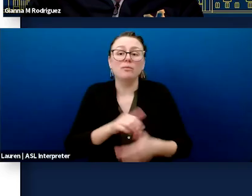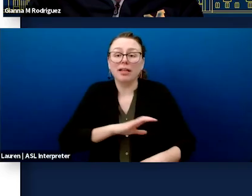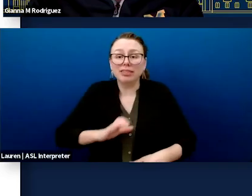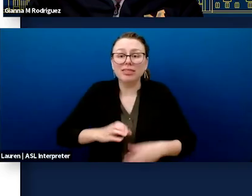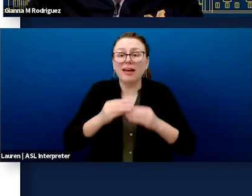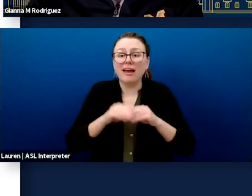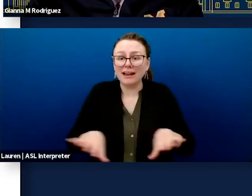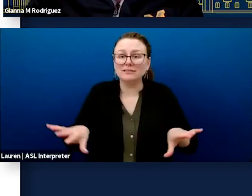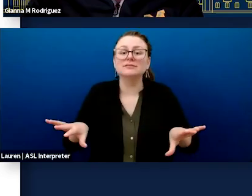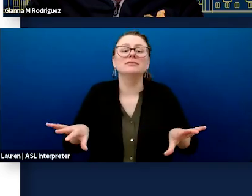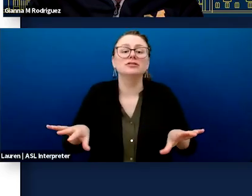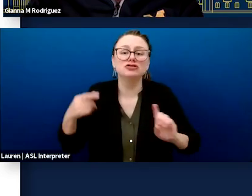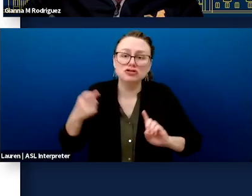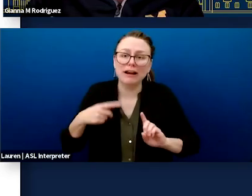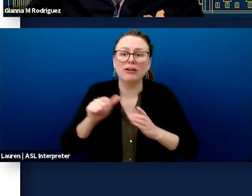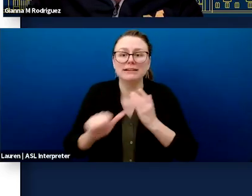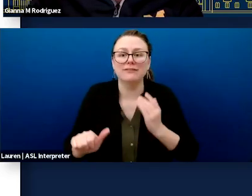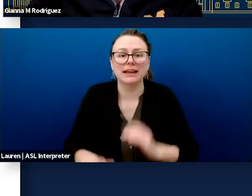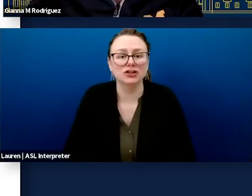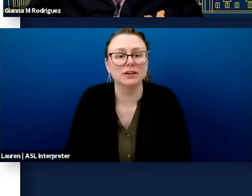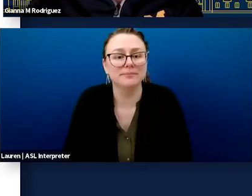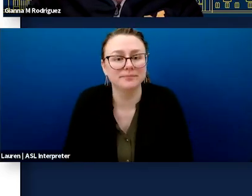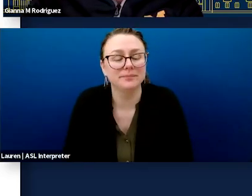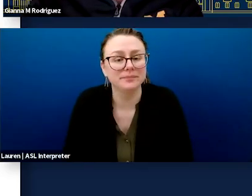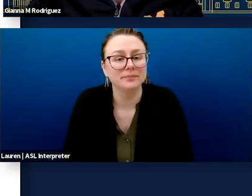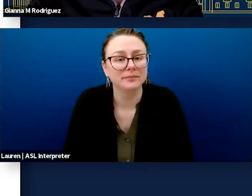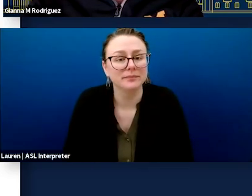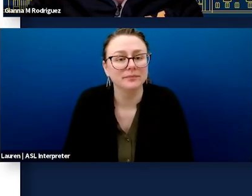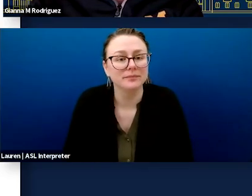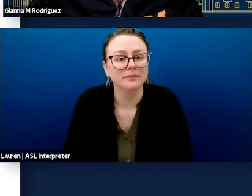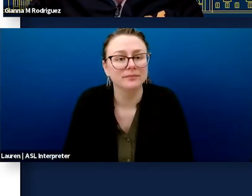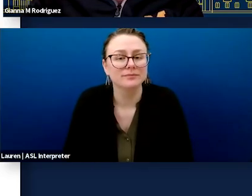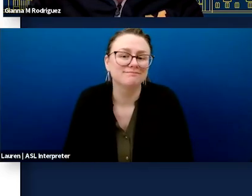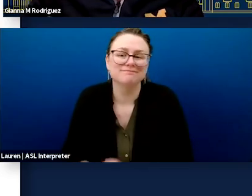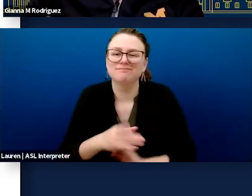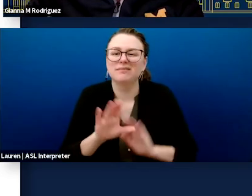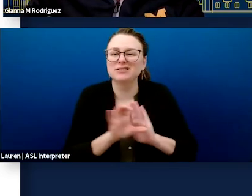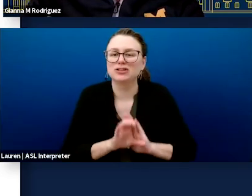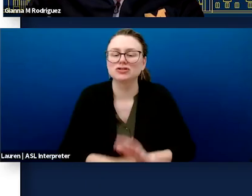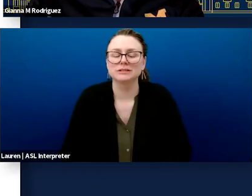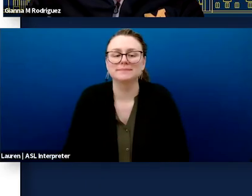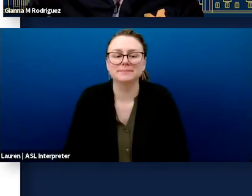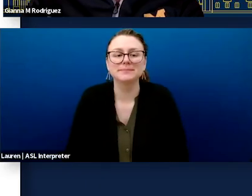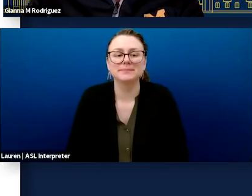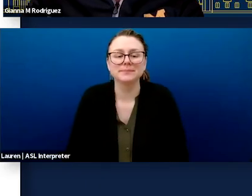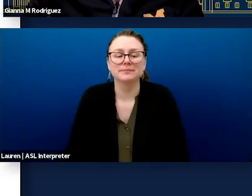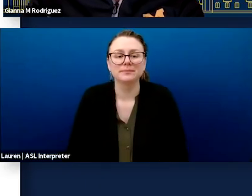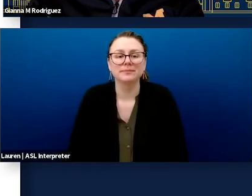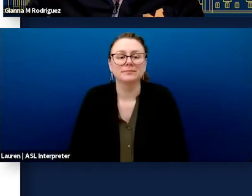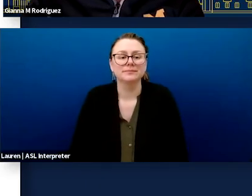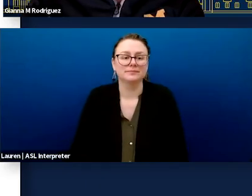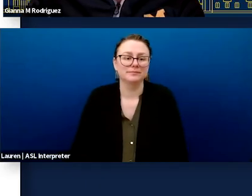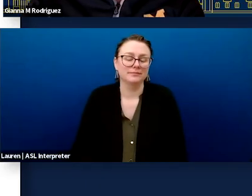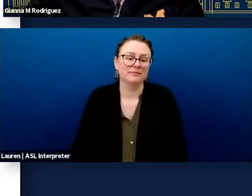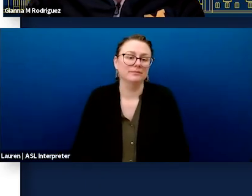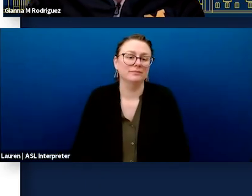triggering defecation. So this is just some photos of what they are. And then if, you know, again, you